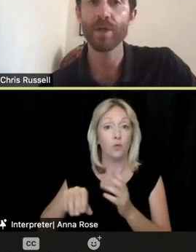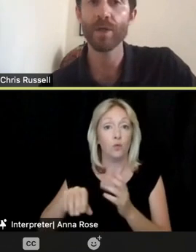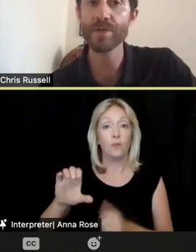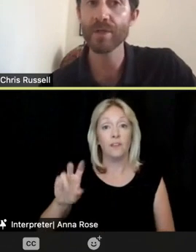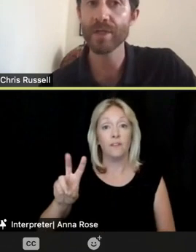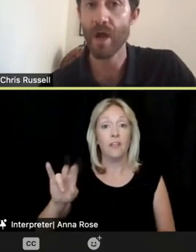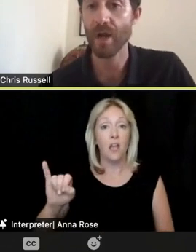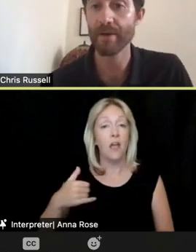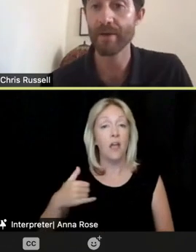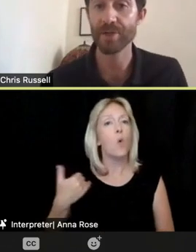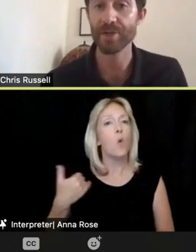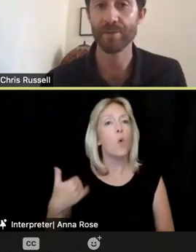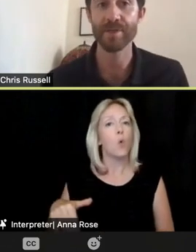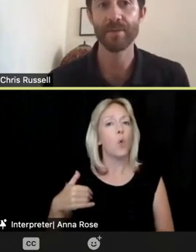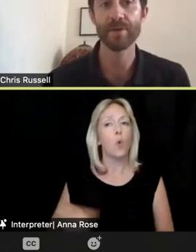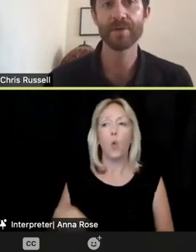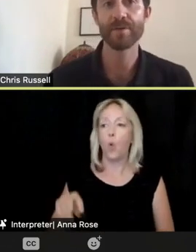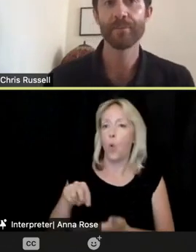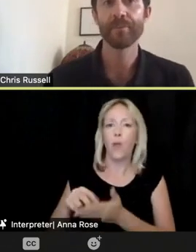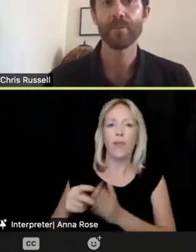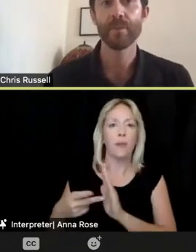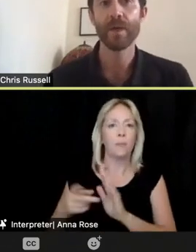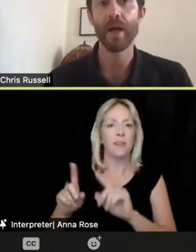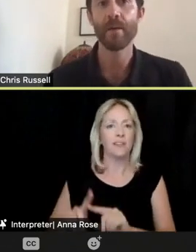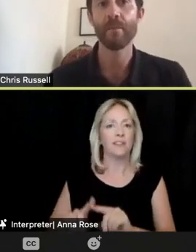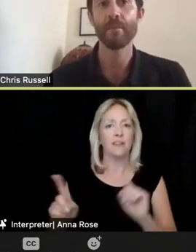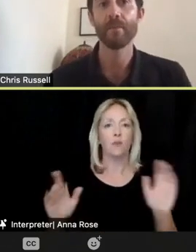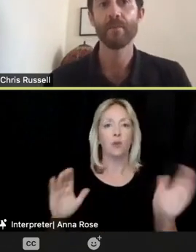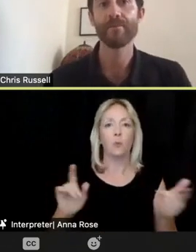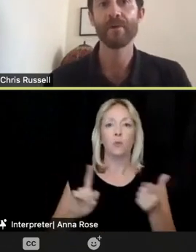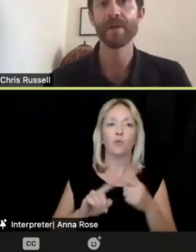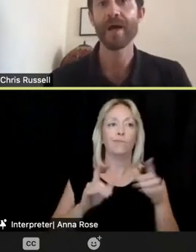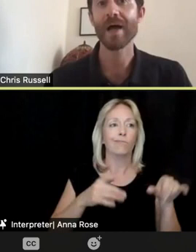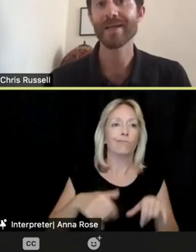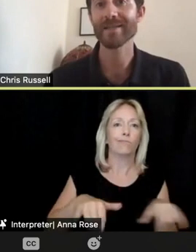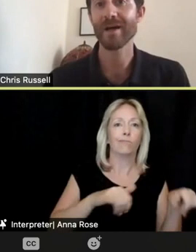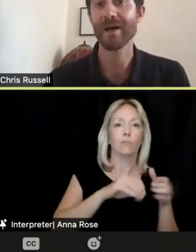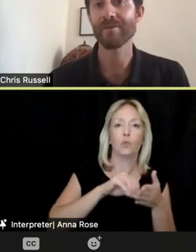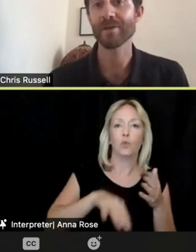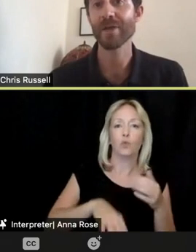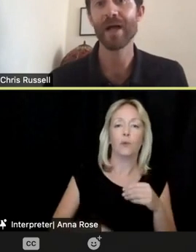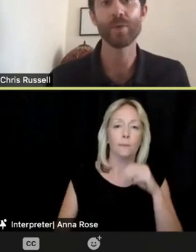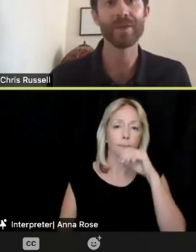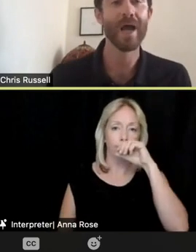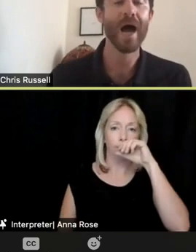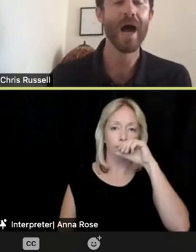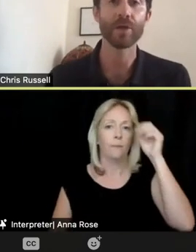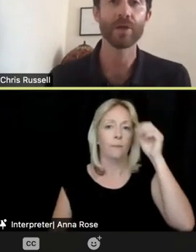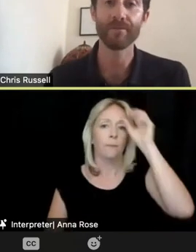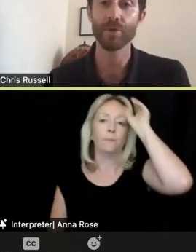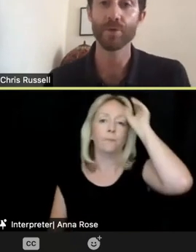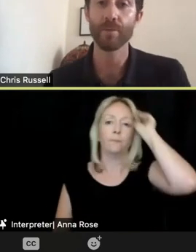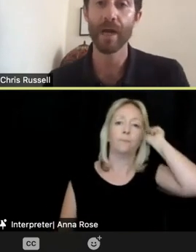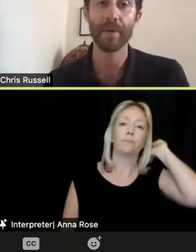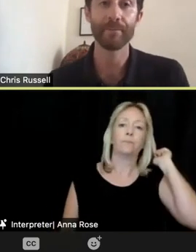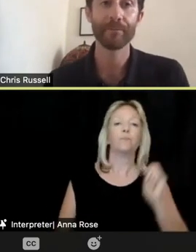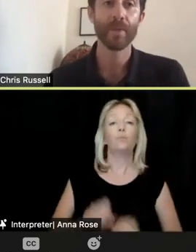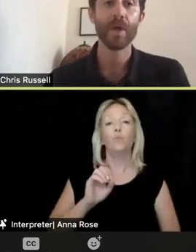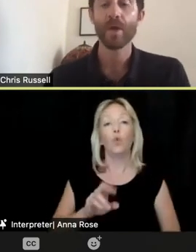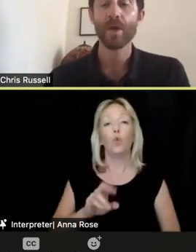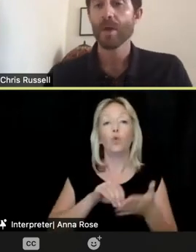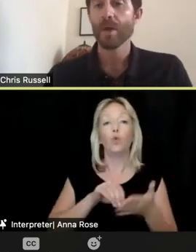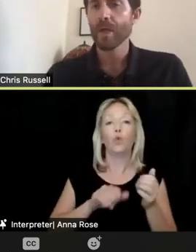to how we usually talk about tangible symbols from the context of a child with an ocular visual